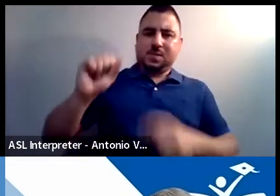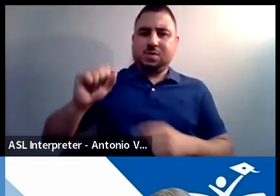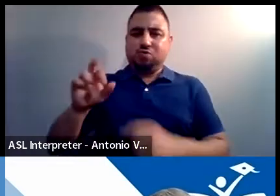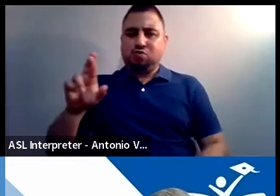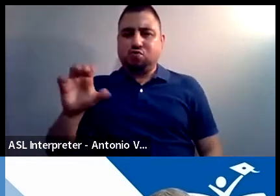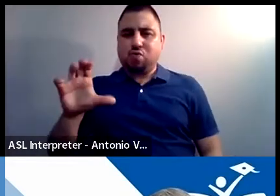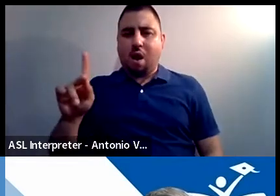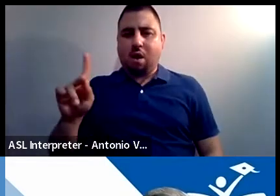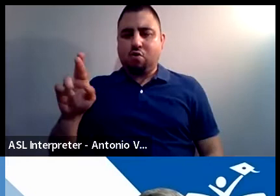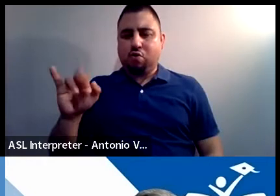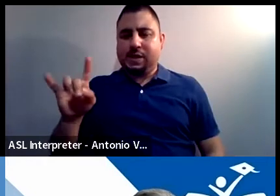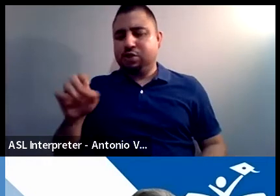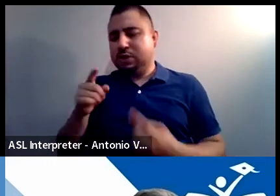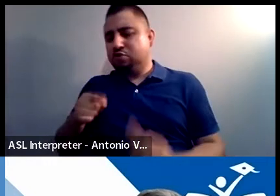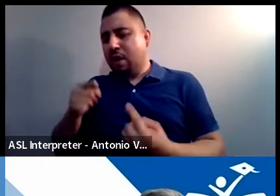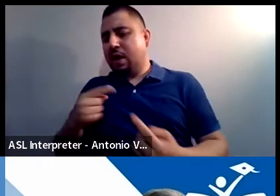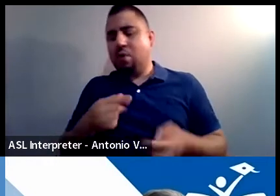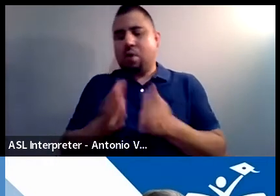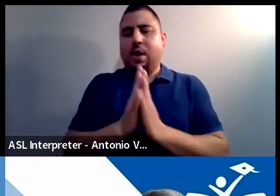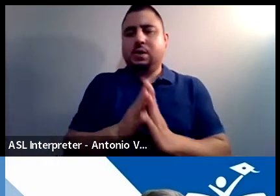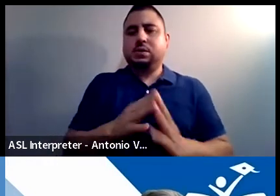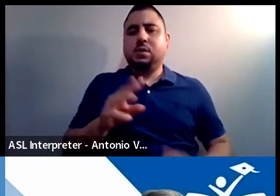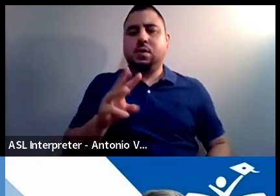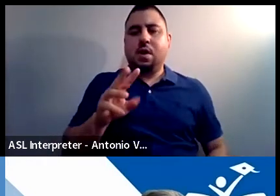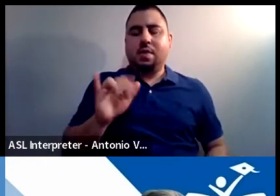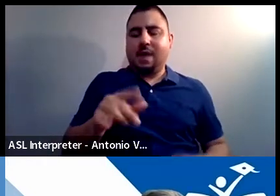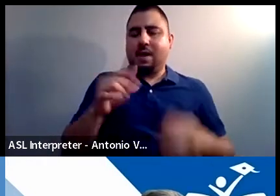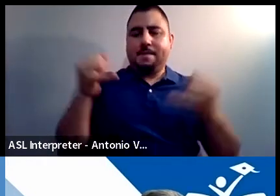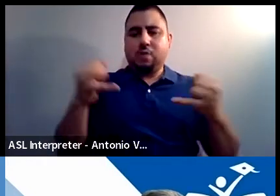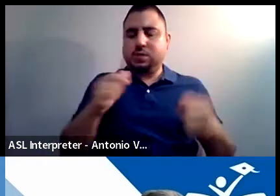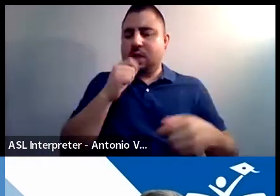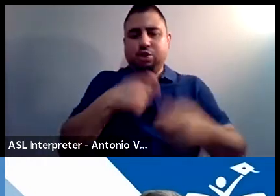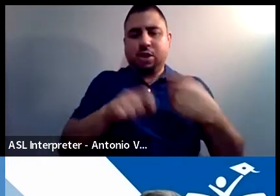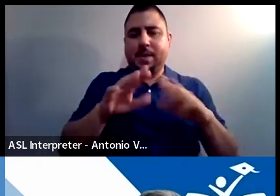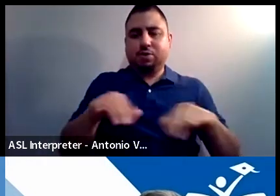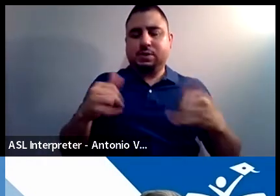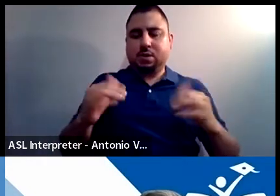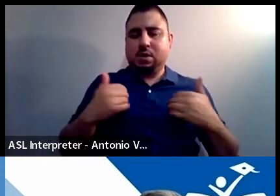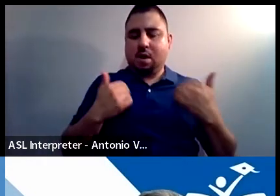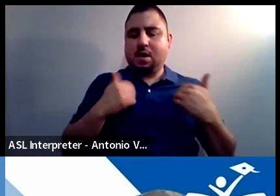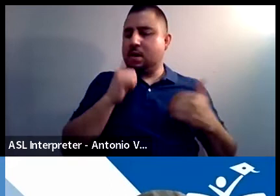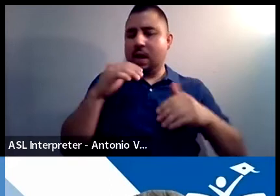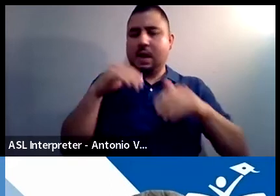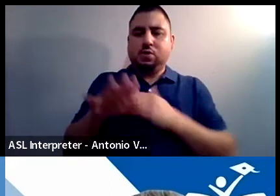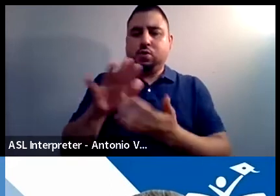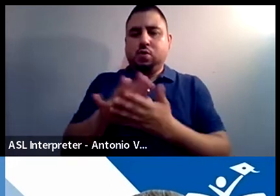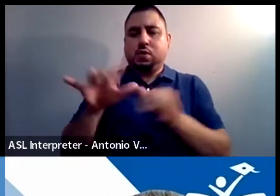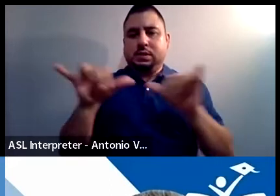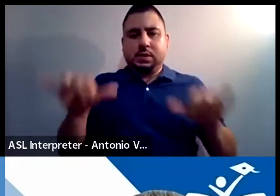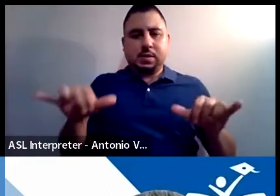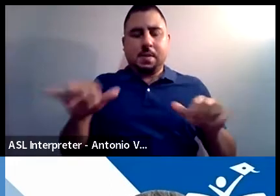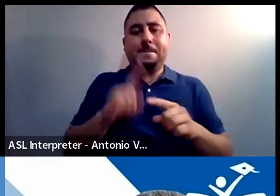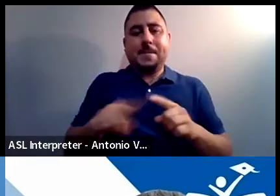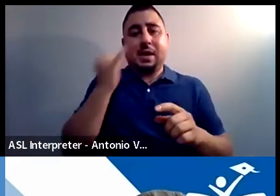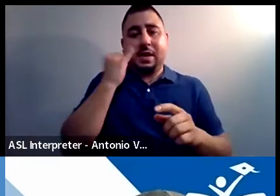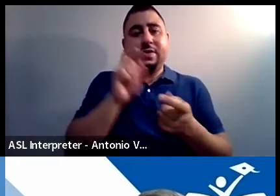Rockledge's burden. I'd like to request that West Wind Drive not be redistricted. My children are still young and have not yet entered the school system. But if this